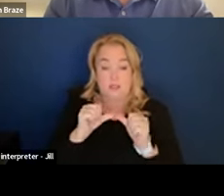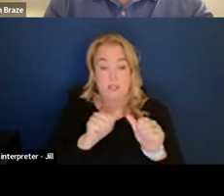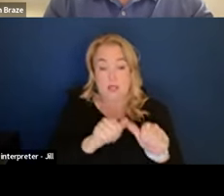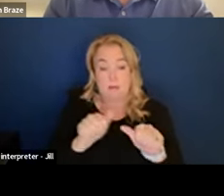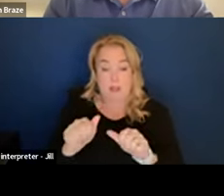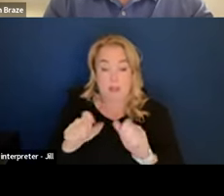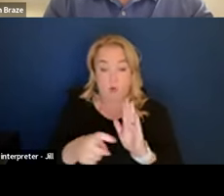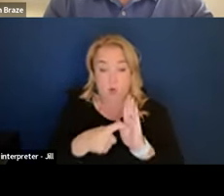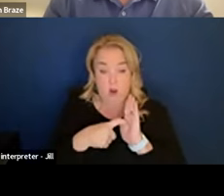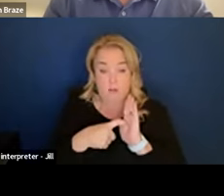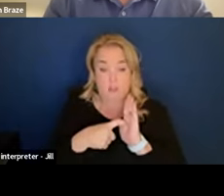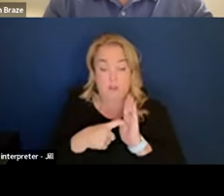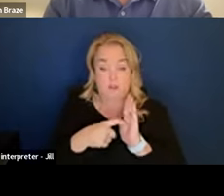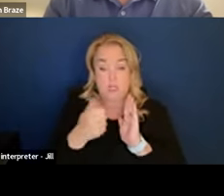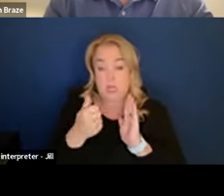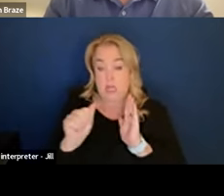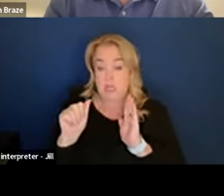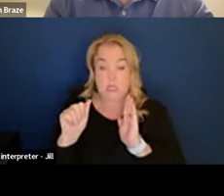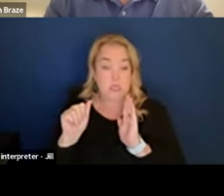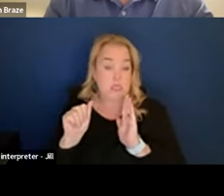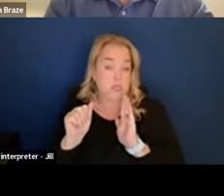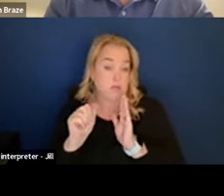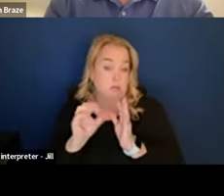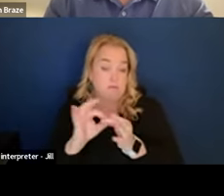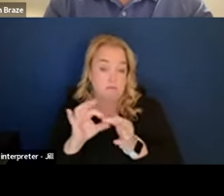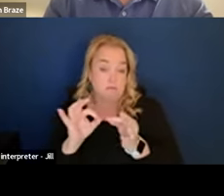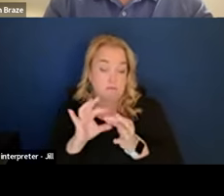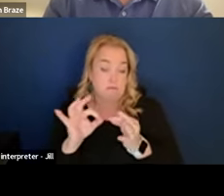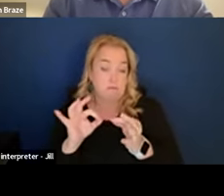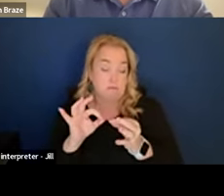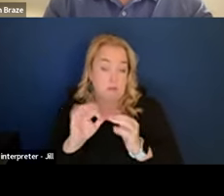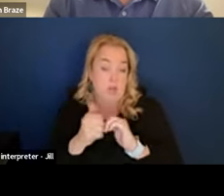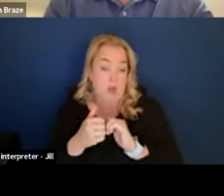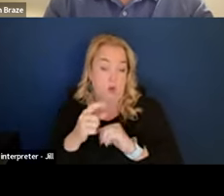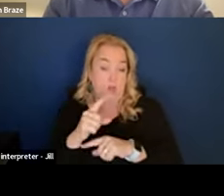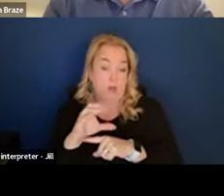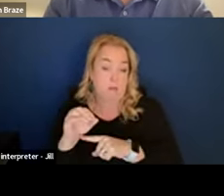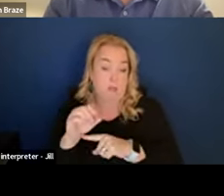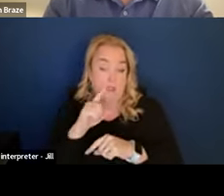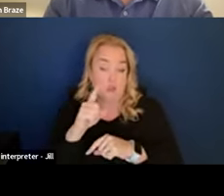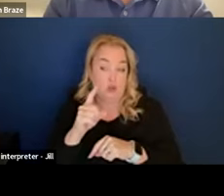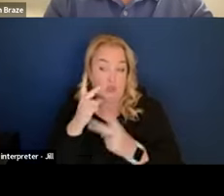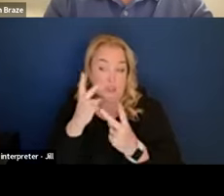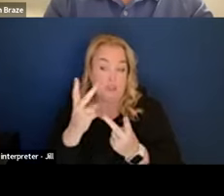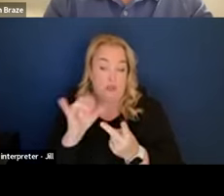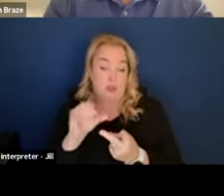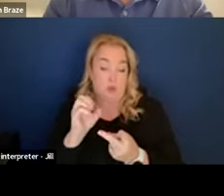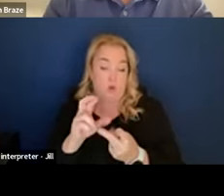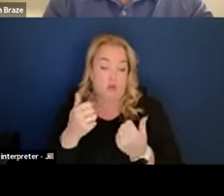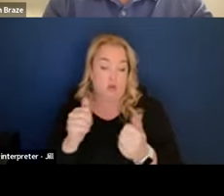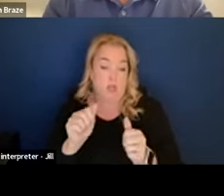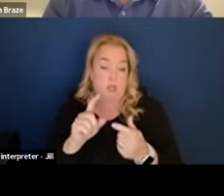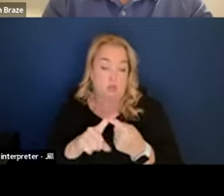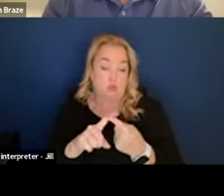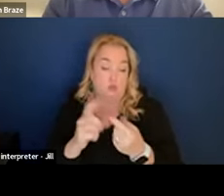requirements, any insights there as far as how these companies are looking at that? Are some trying to actually get ahead of